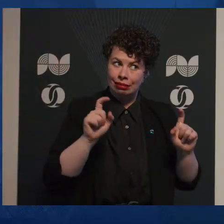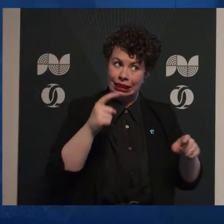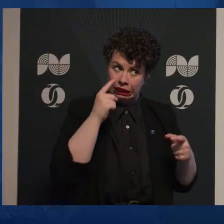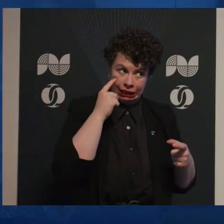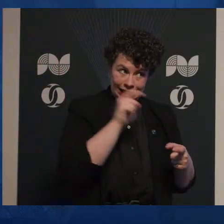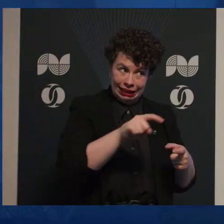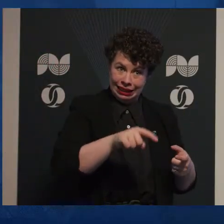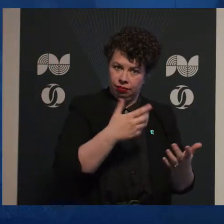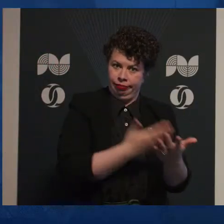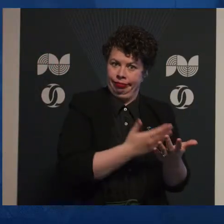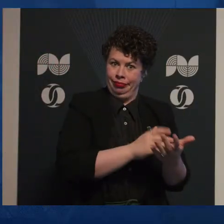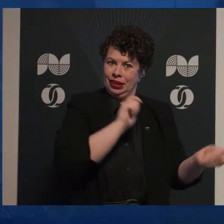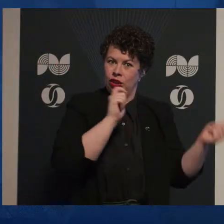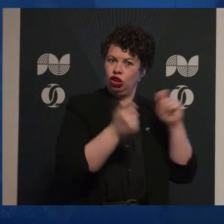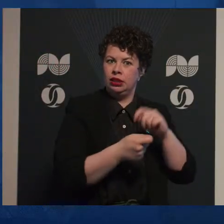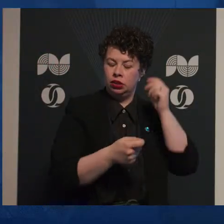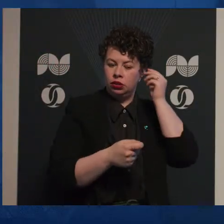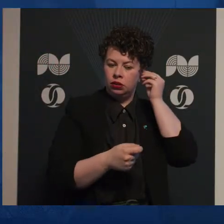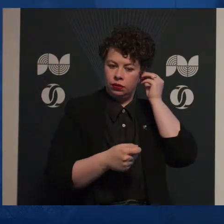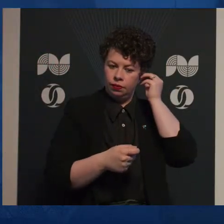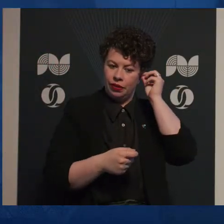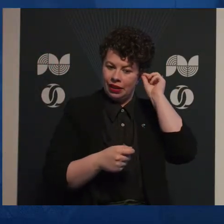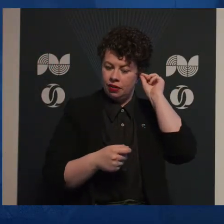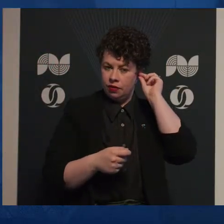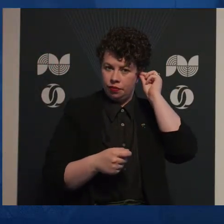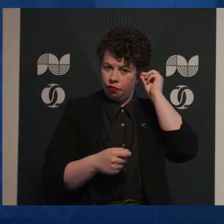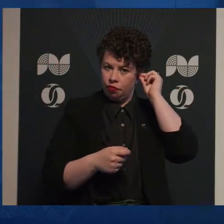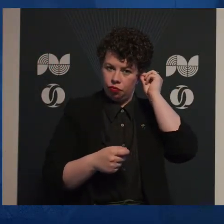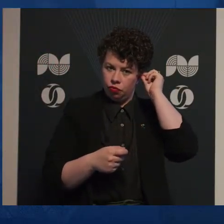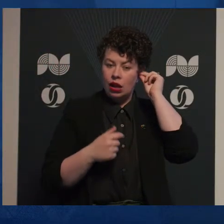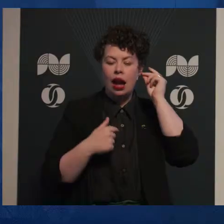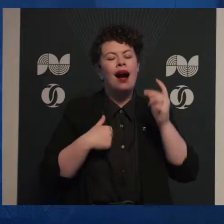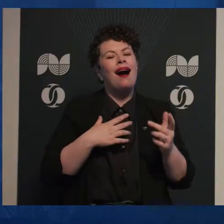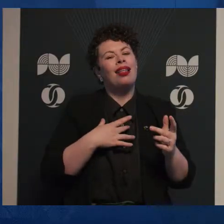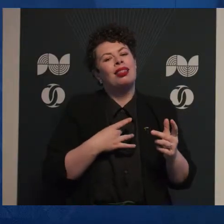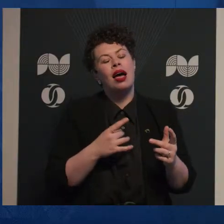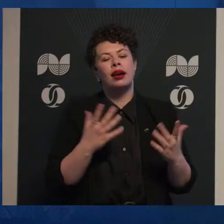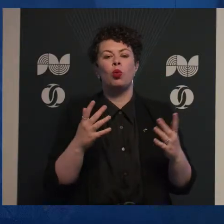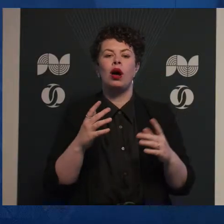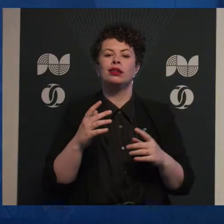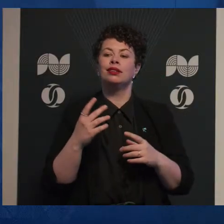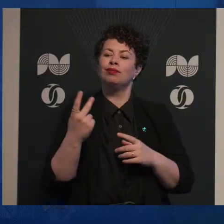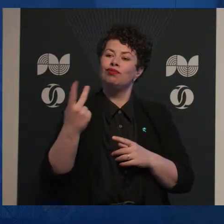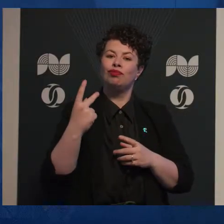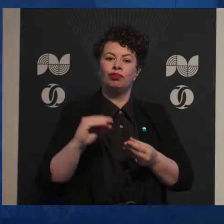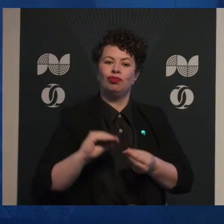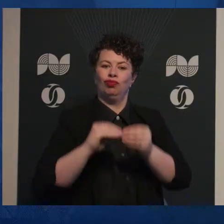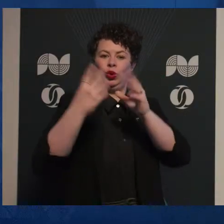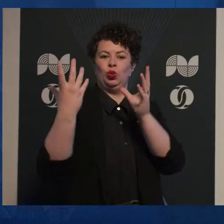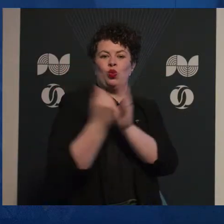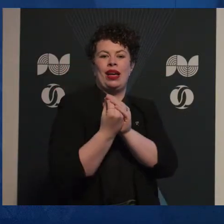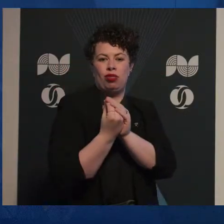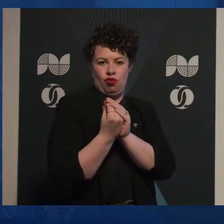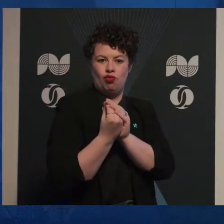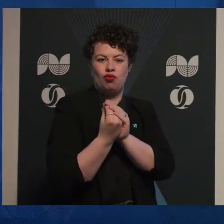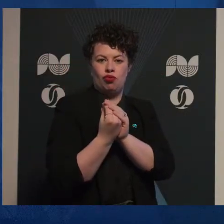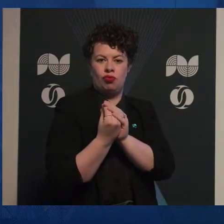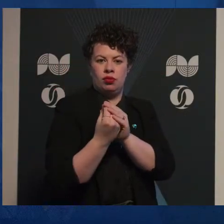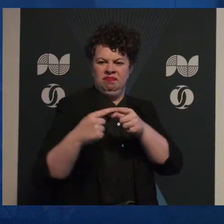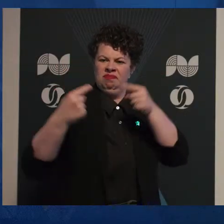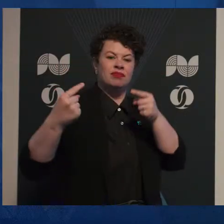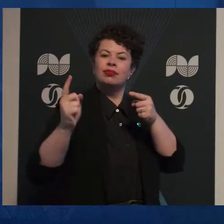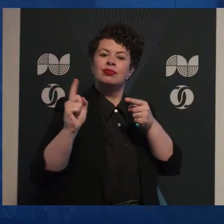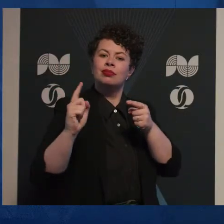of, and to sort of step in. I like the term, co-create, co-design, co-implement. We're in the same boat, so there shouldn't